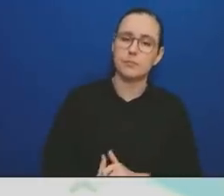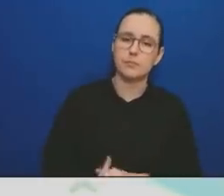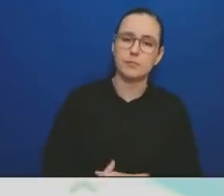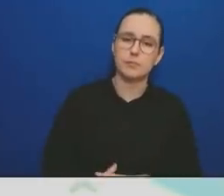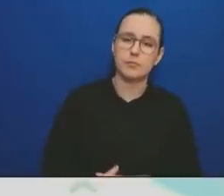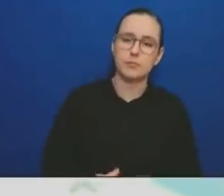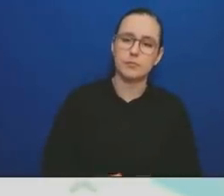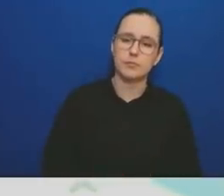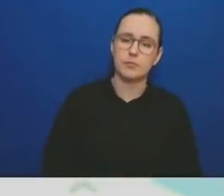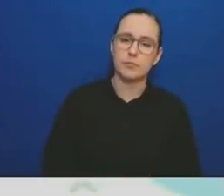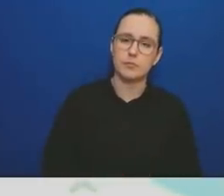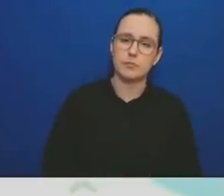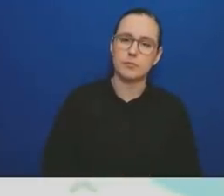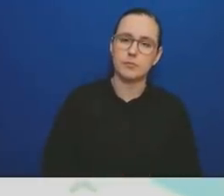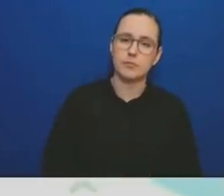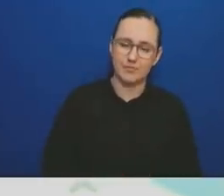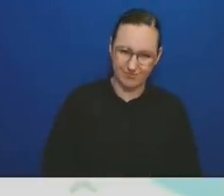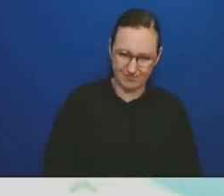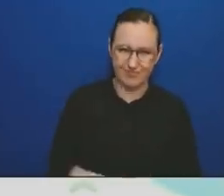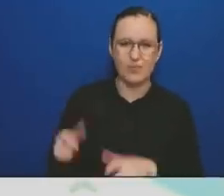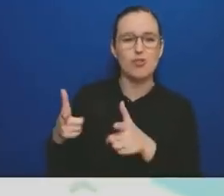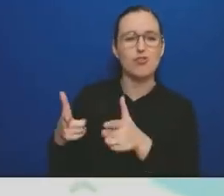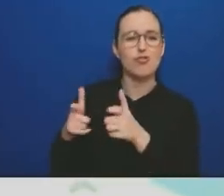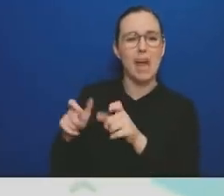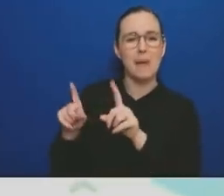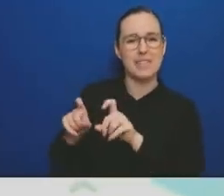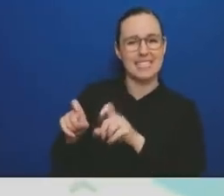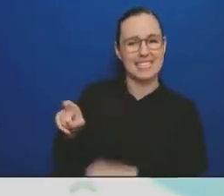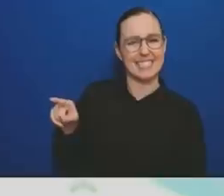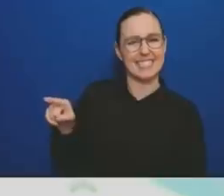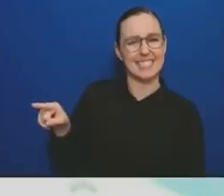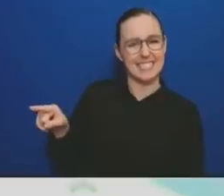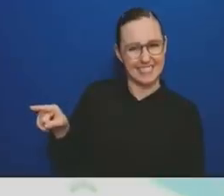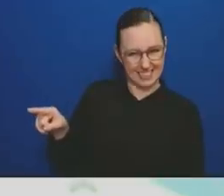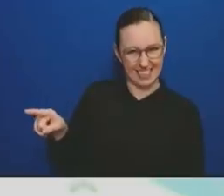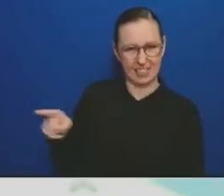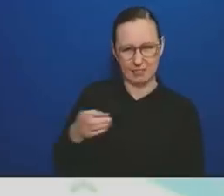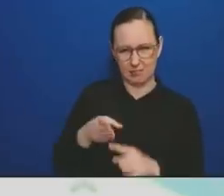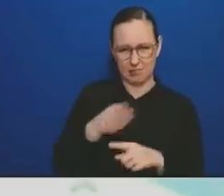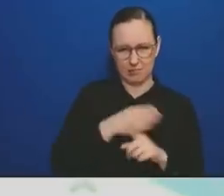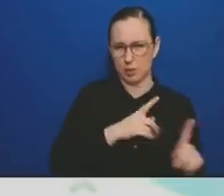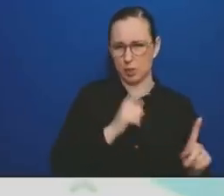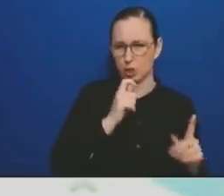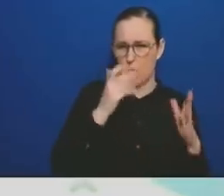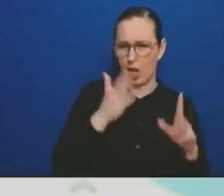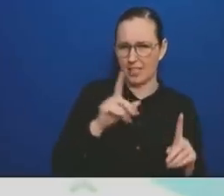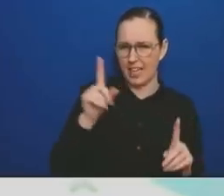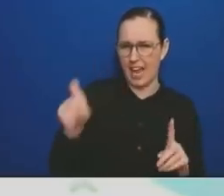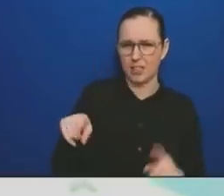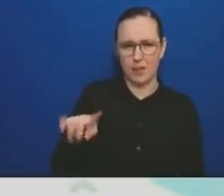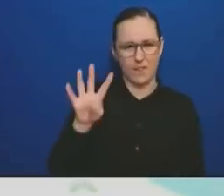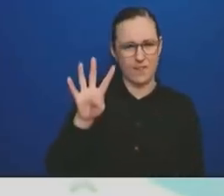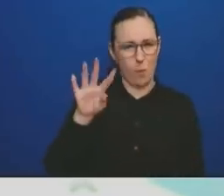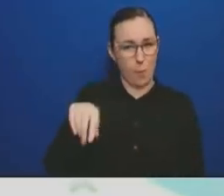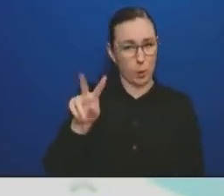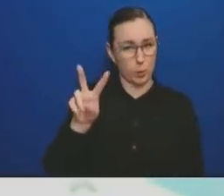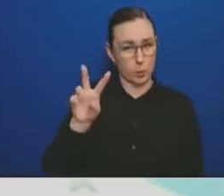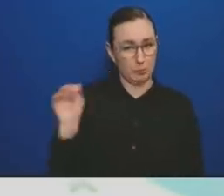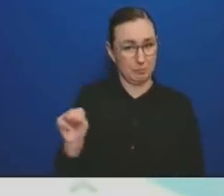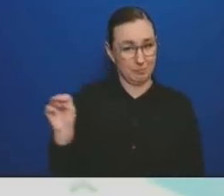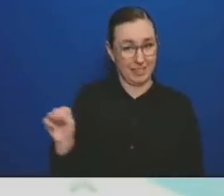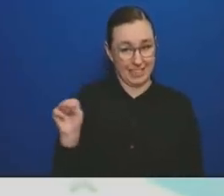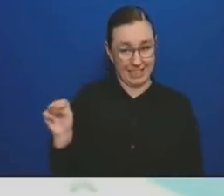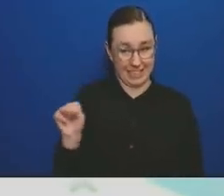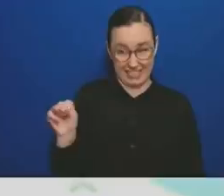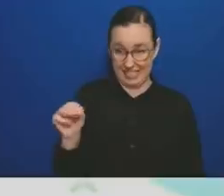I do, and this one's probably more for Minister Dix, but not sure. Regarding the rapid tests and your response, I think Richard asked the question. So